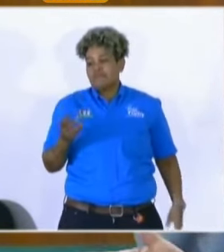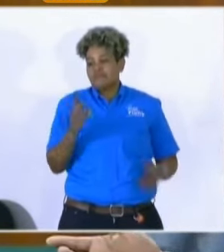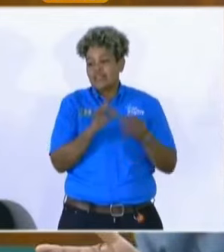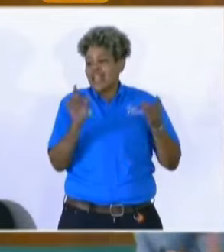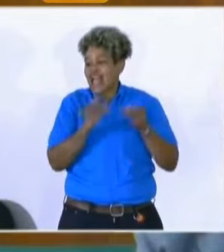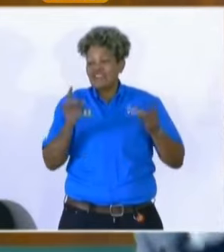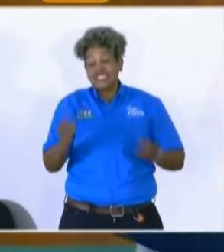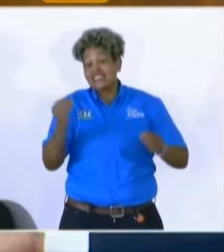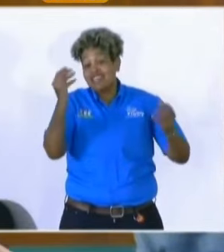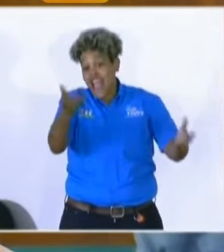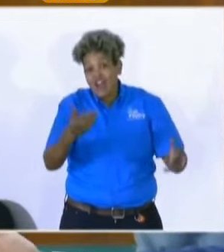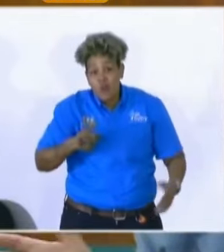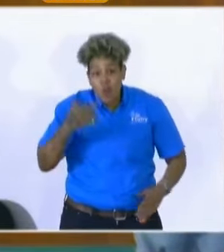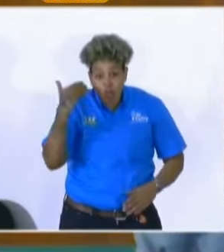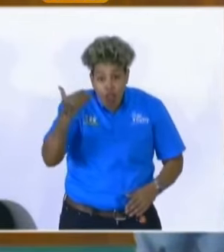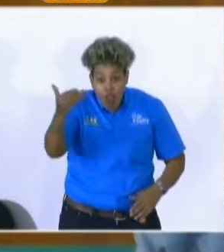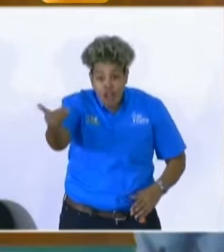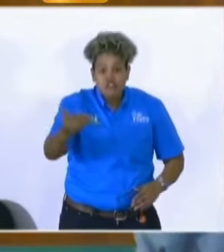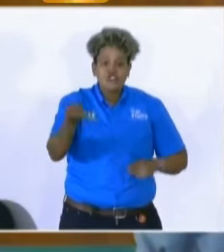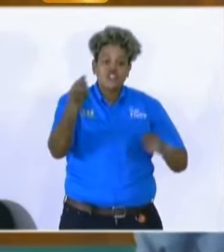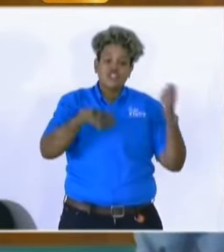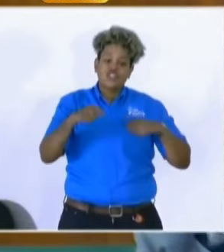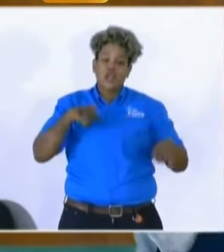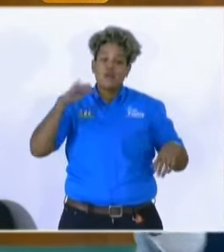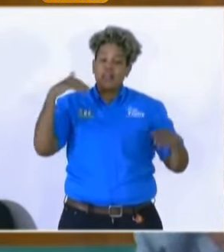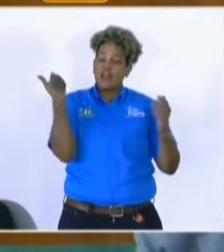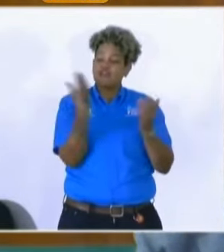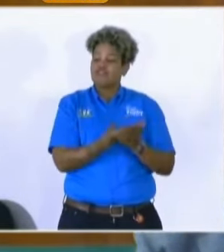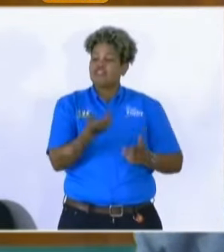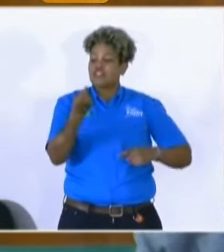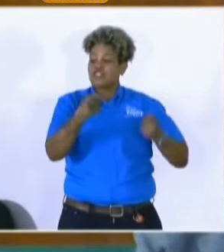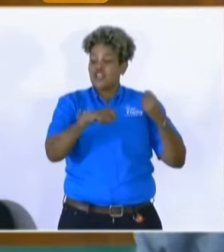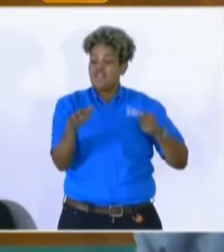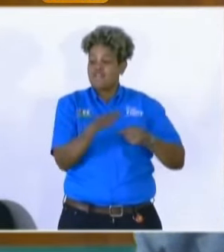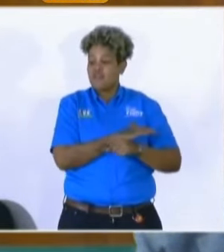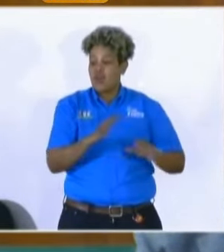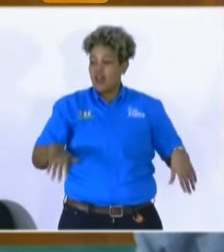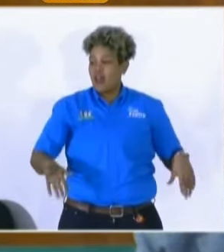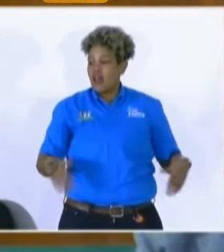carrier. We are on the road. We're not there yet. We're on the road, right?